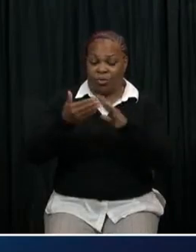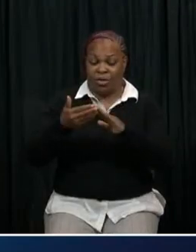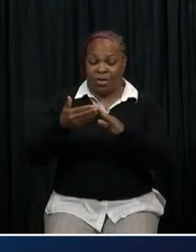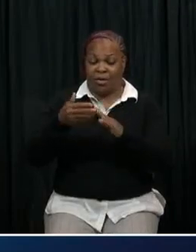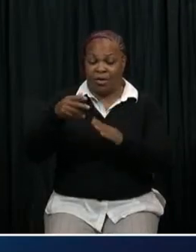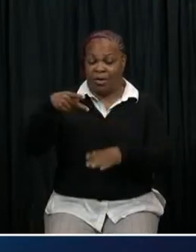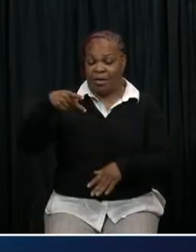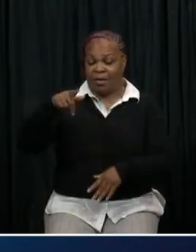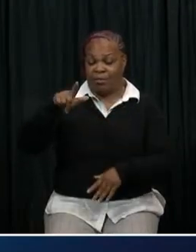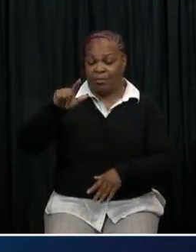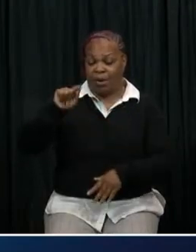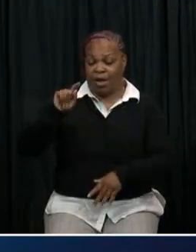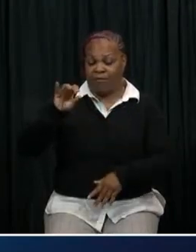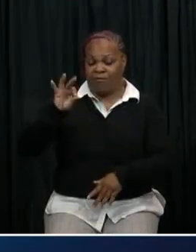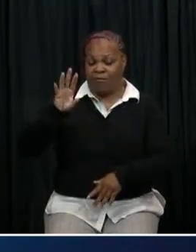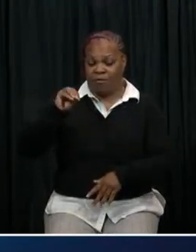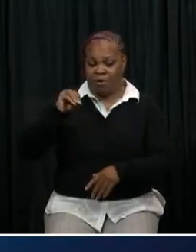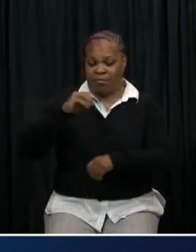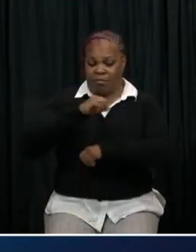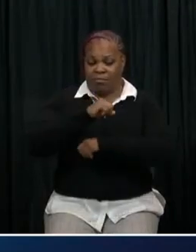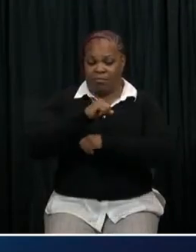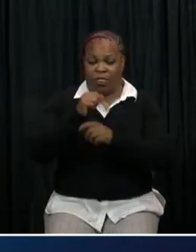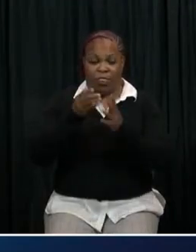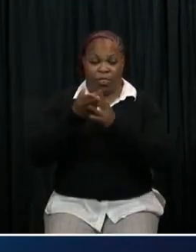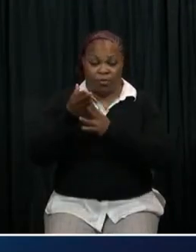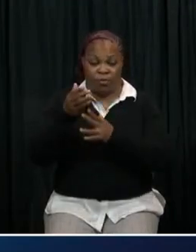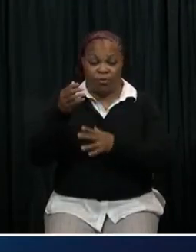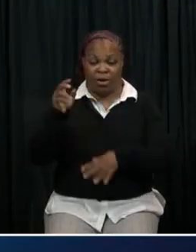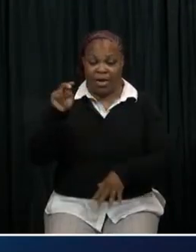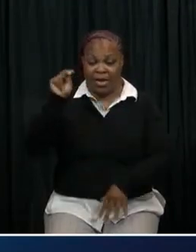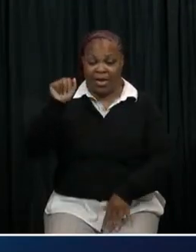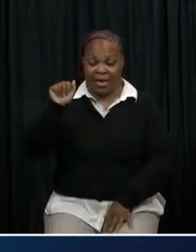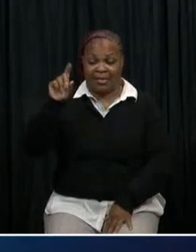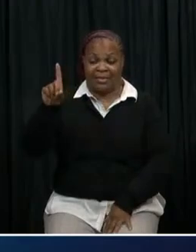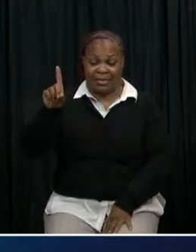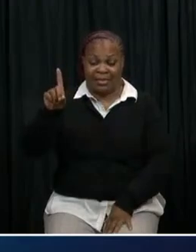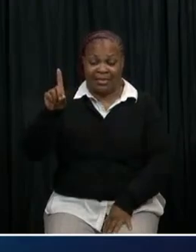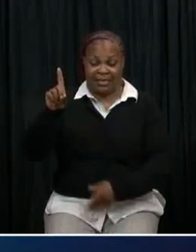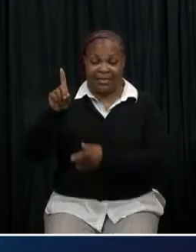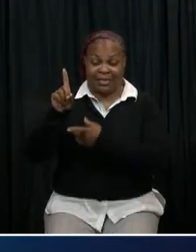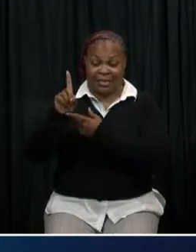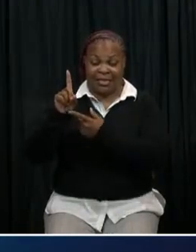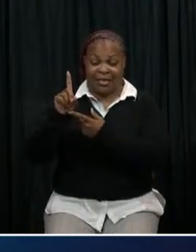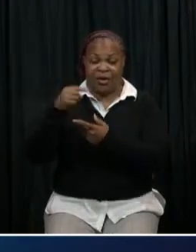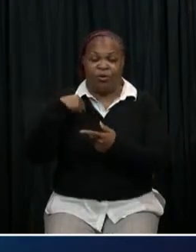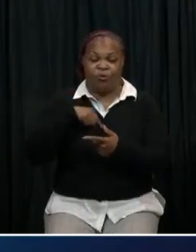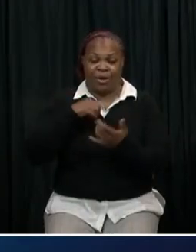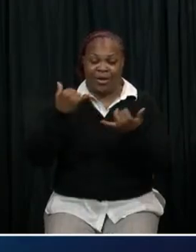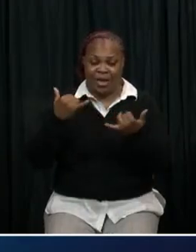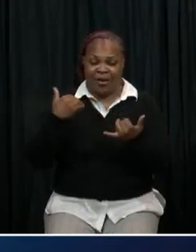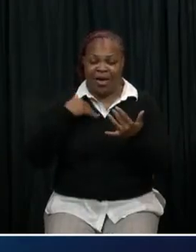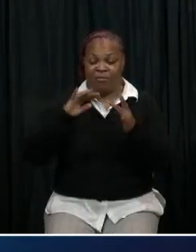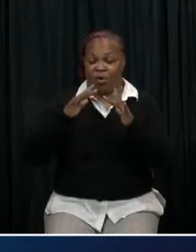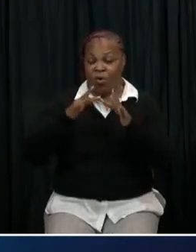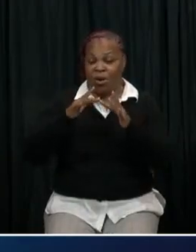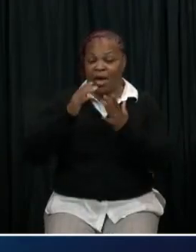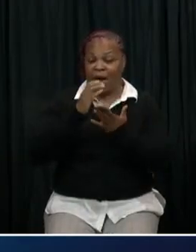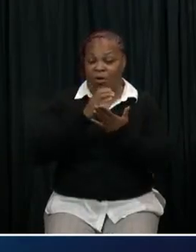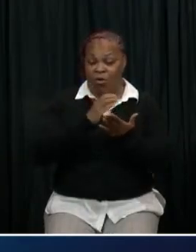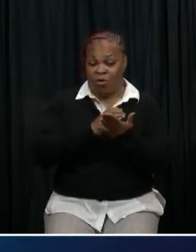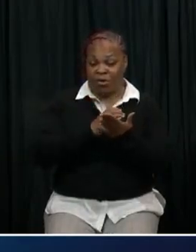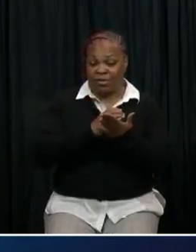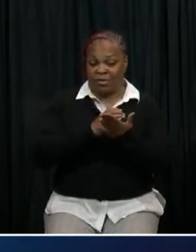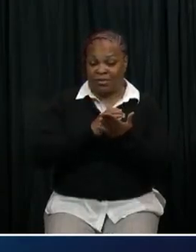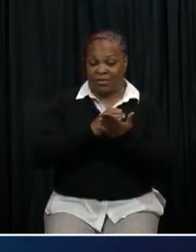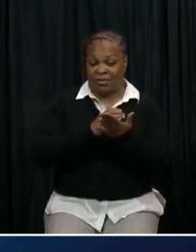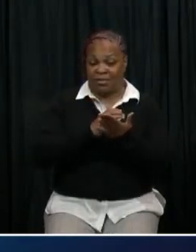platform that is actually by the North American Division has now, we now have an online course designed